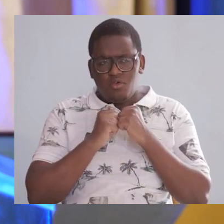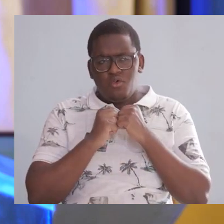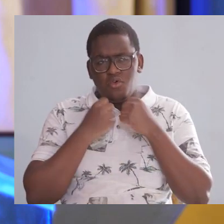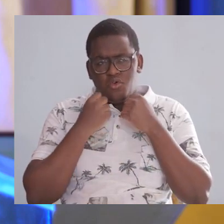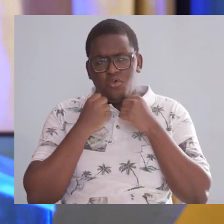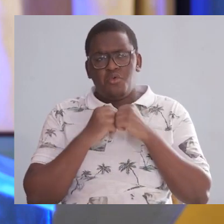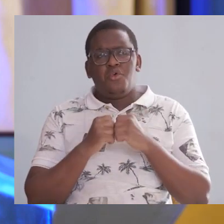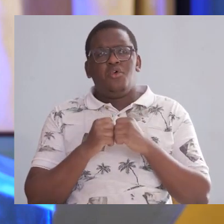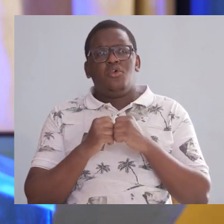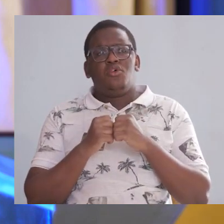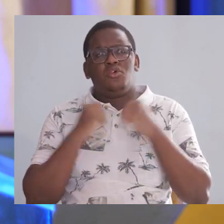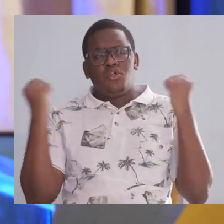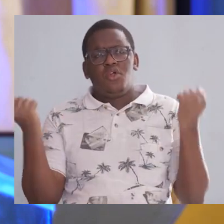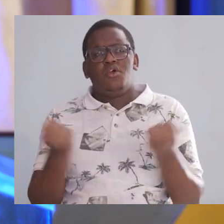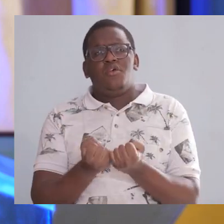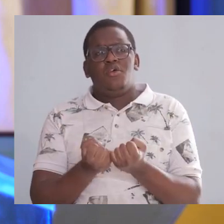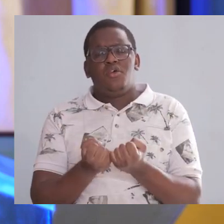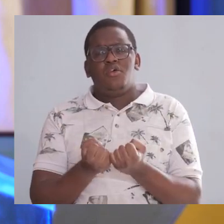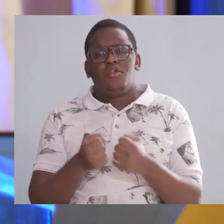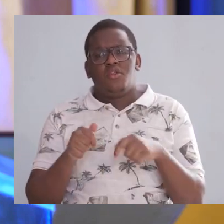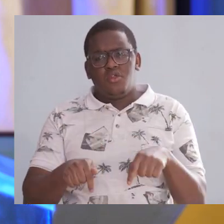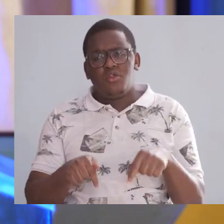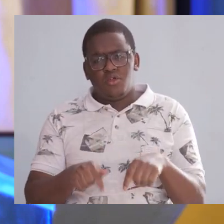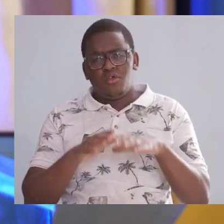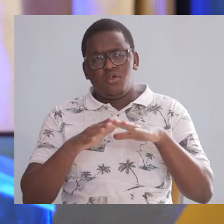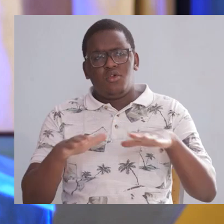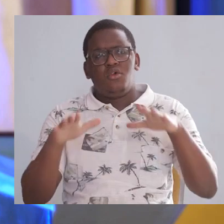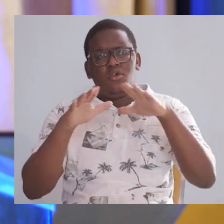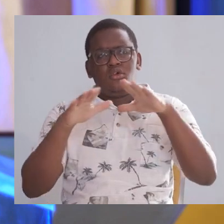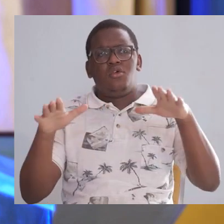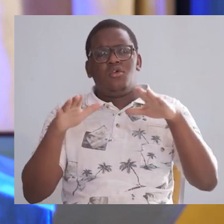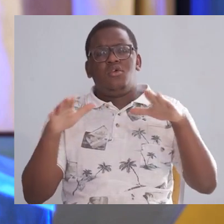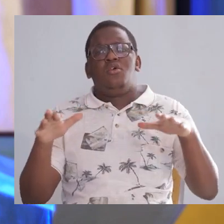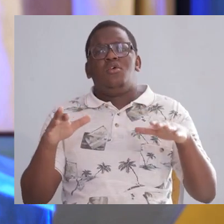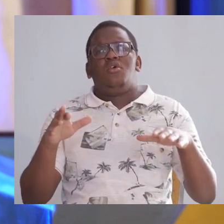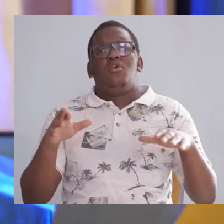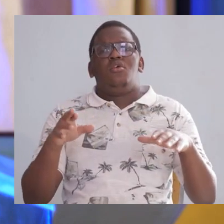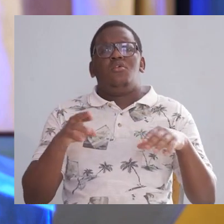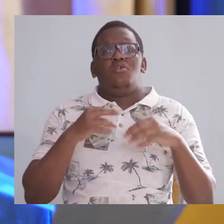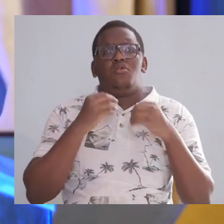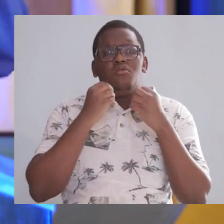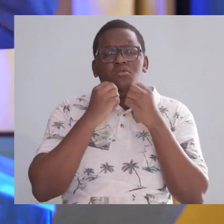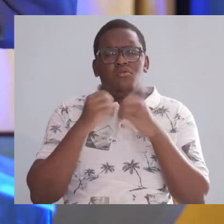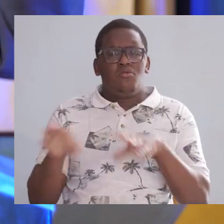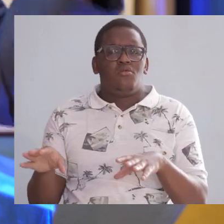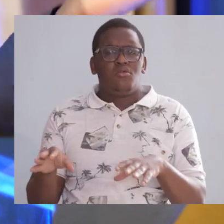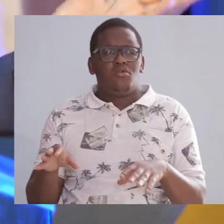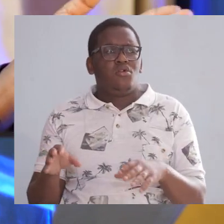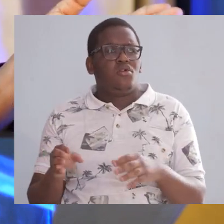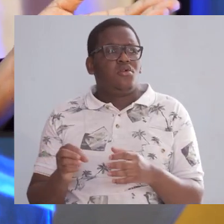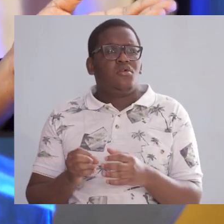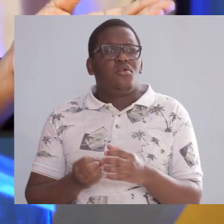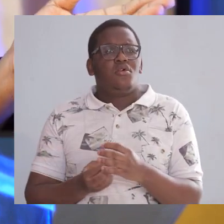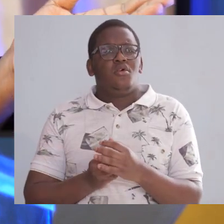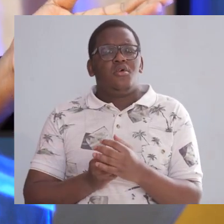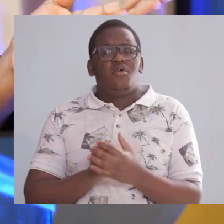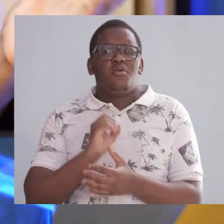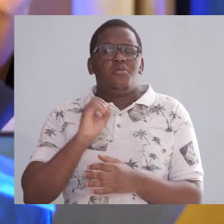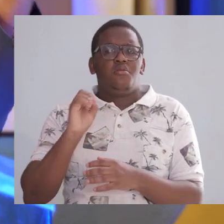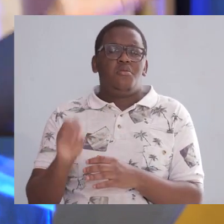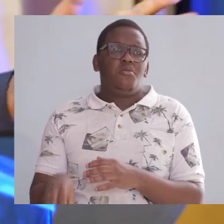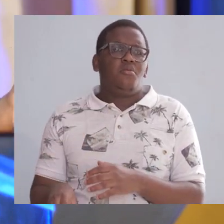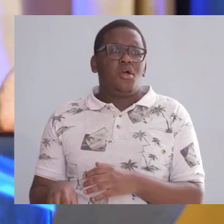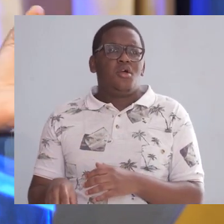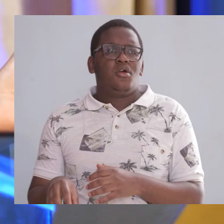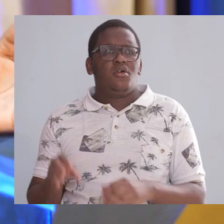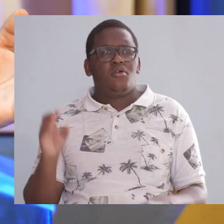he realized, hey, these mabatis are not mine. So he went and removed them and took them back. But